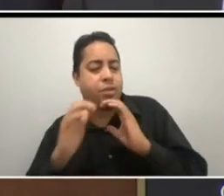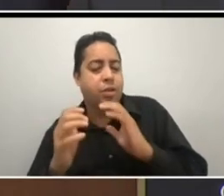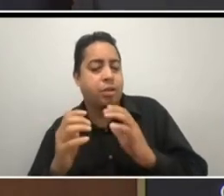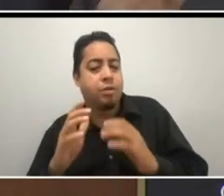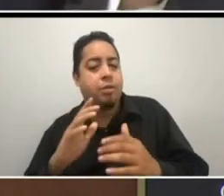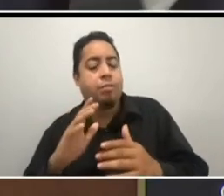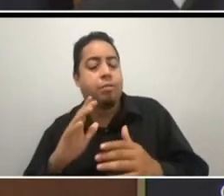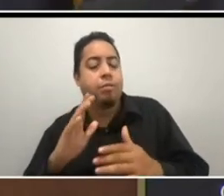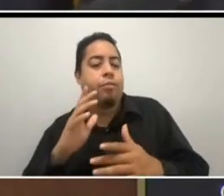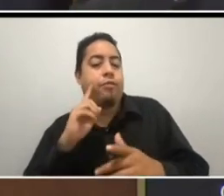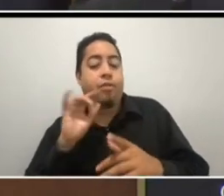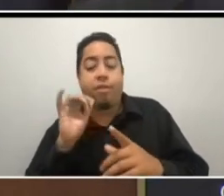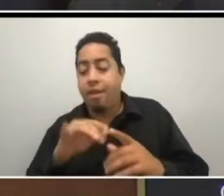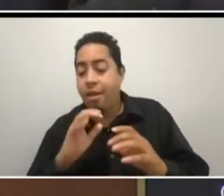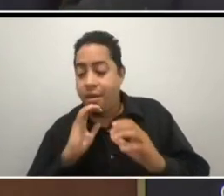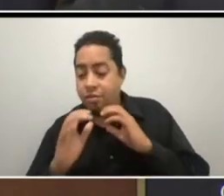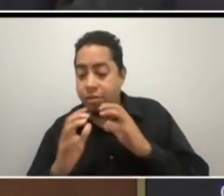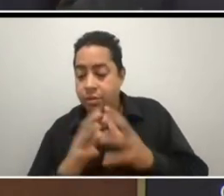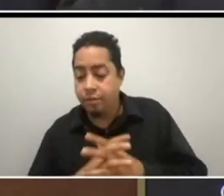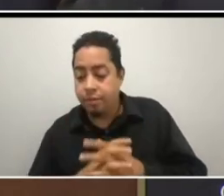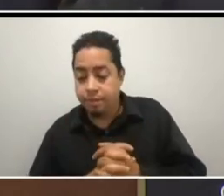Watson.